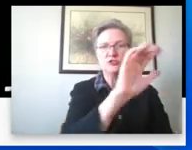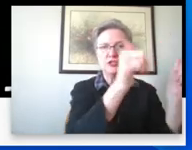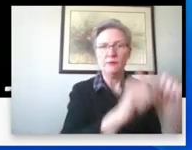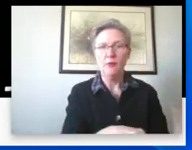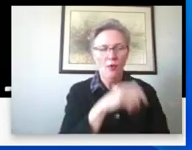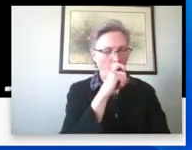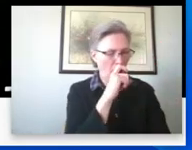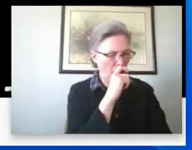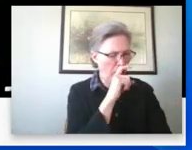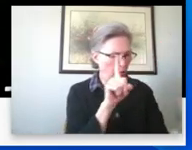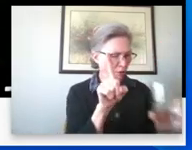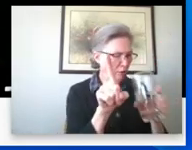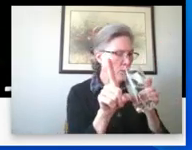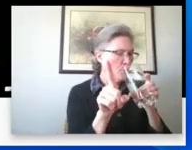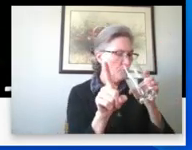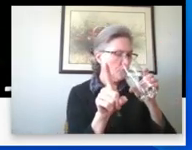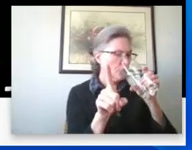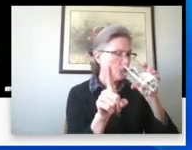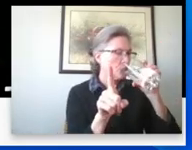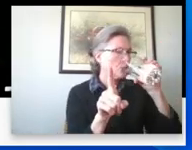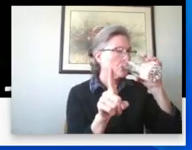entire box.